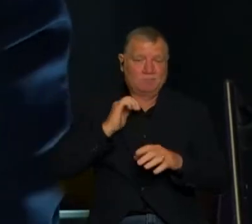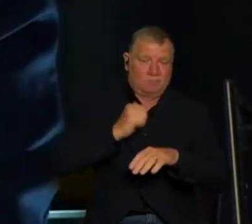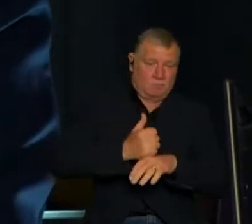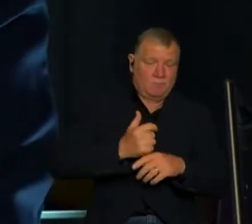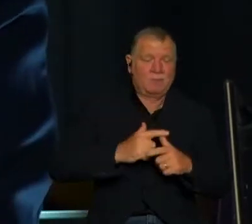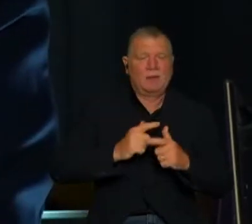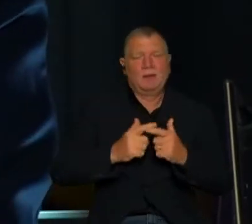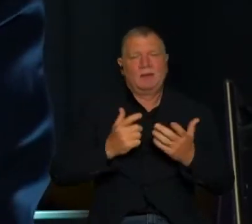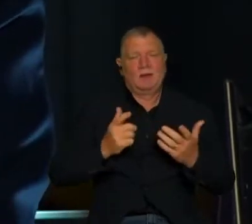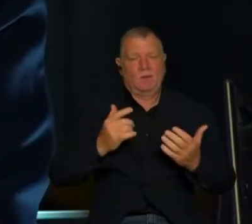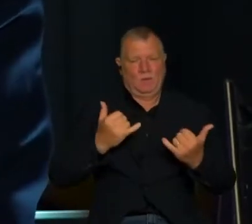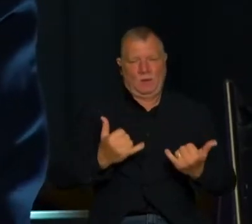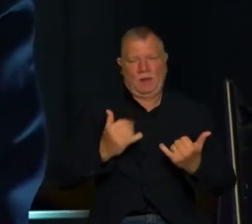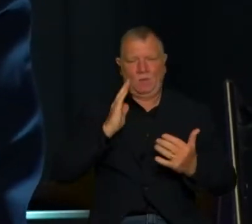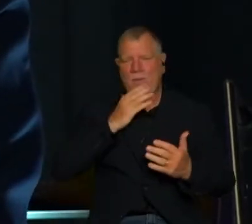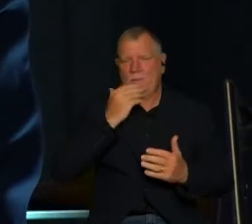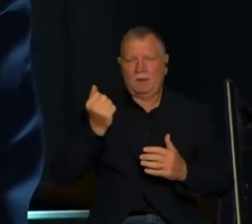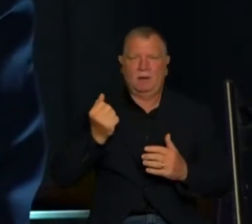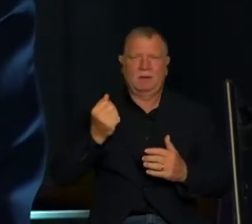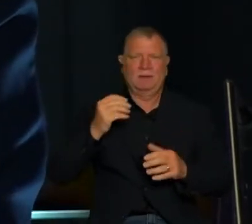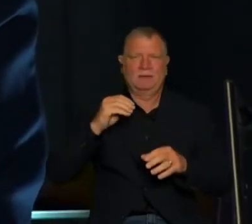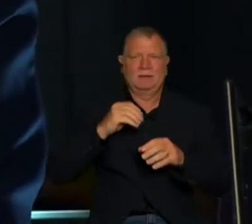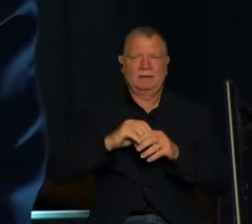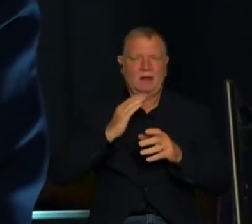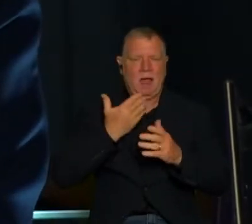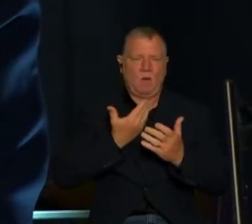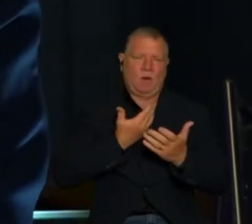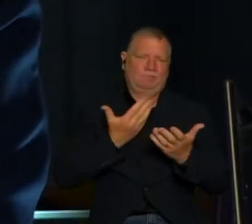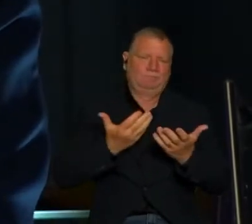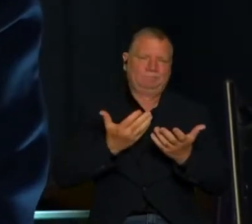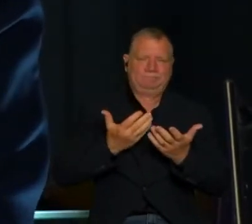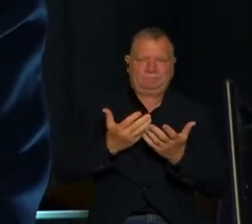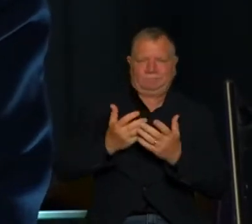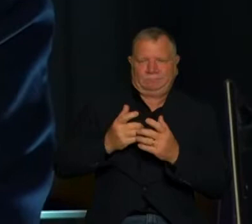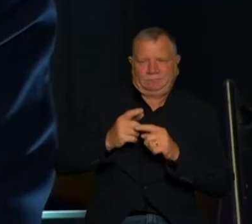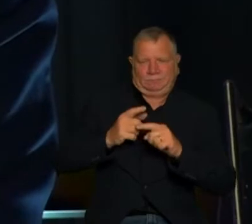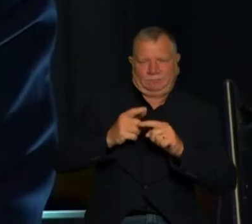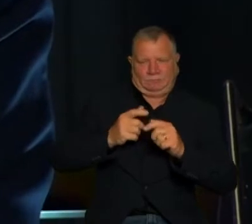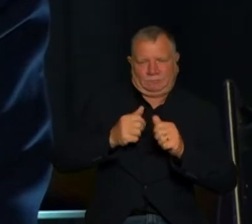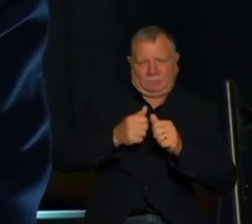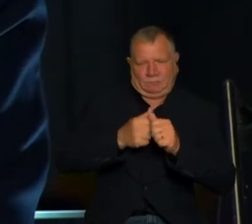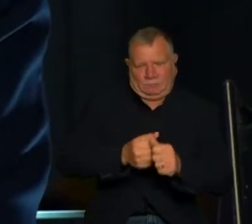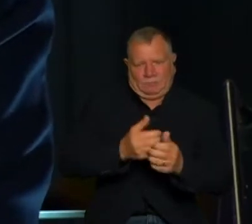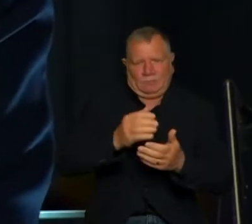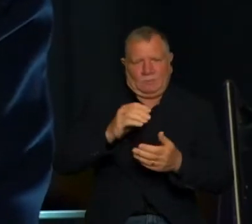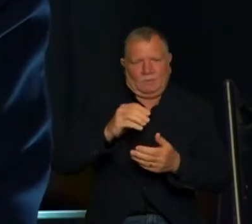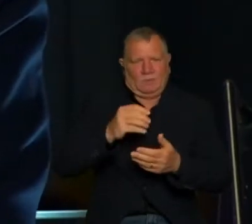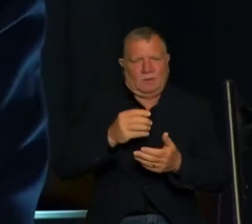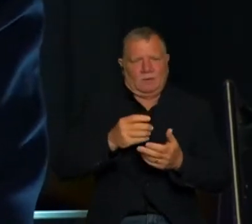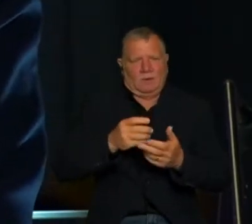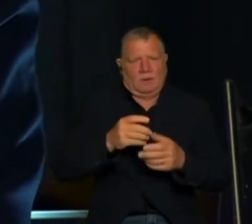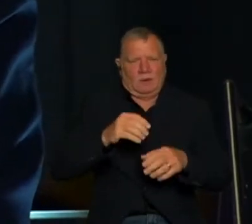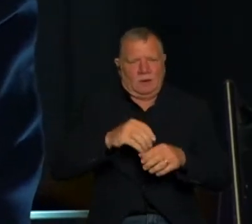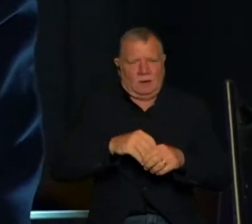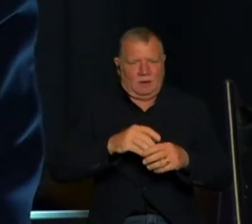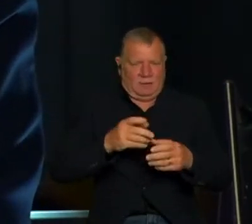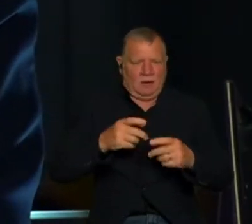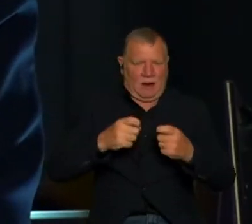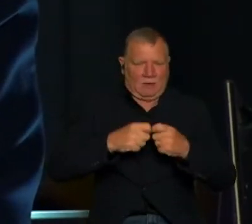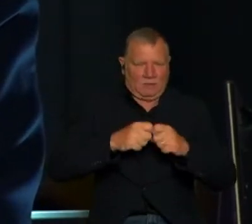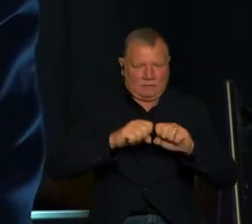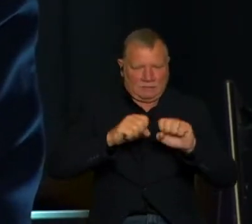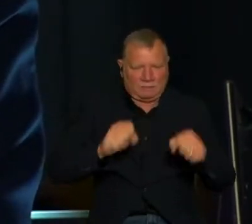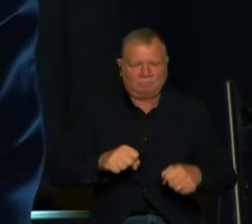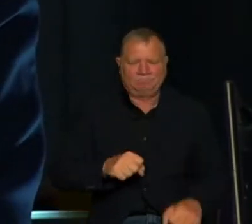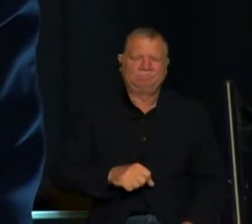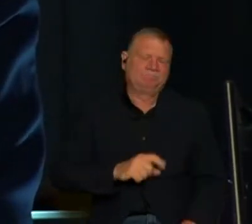we'd be in a much better place today in terms of resilience, reliability, and affordability. That's not the case. And